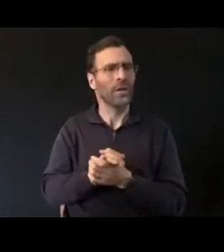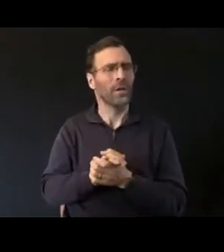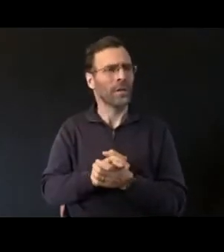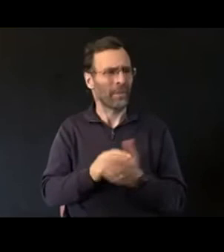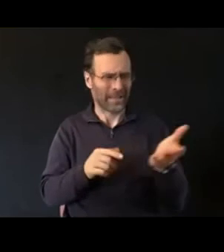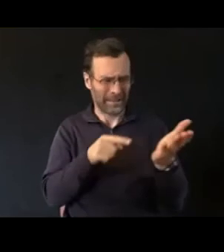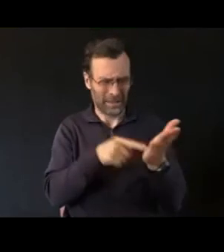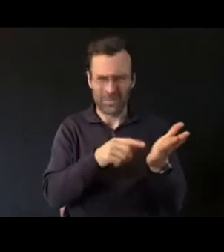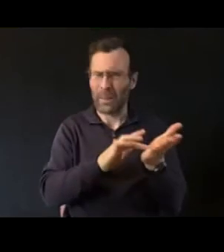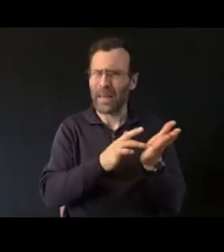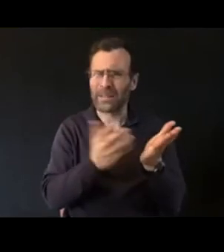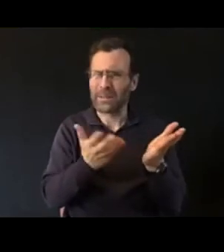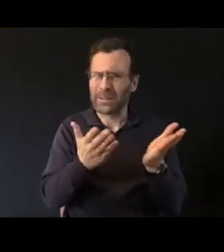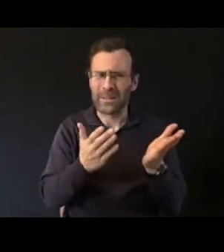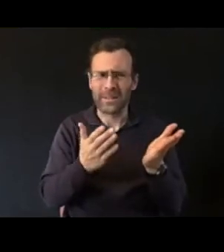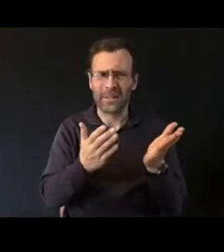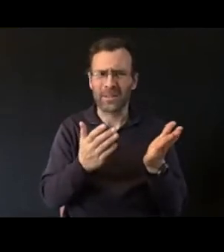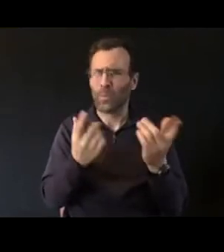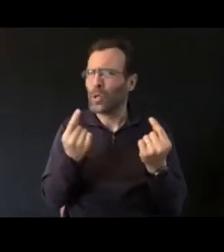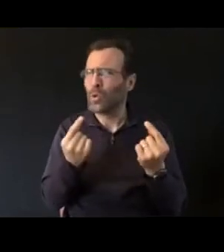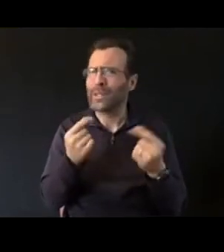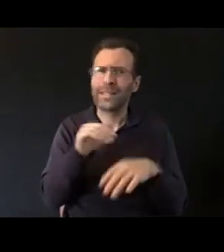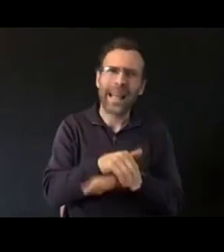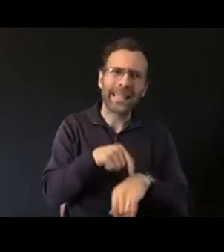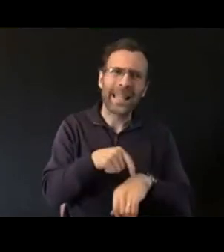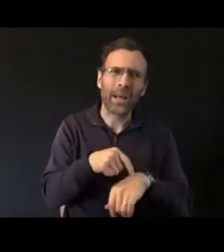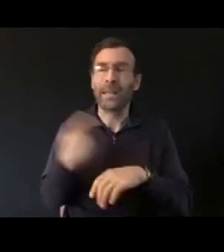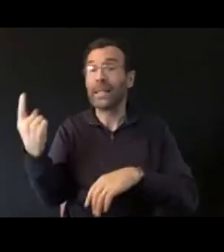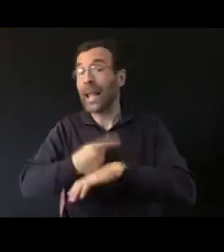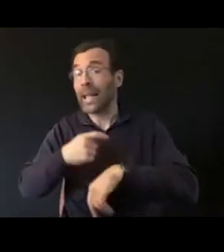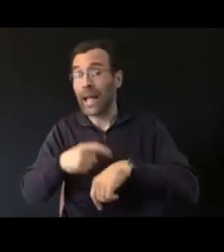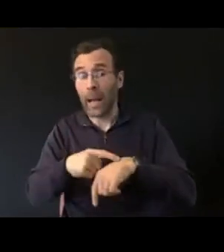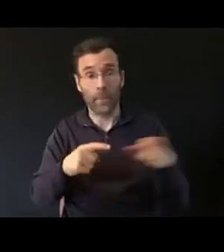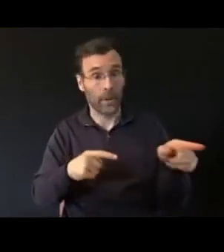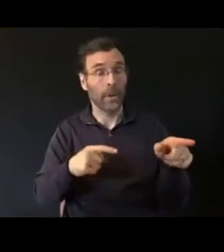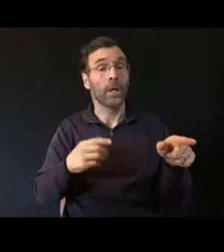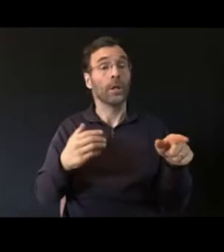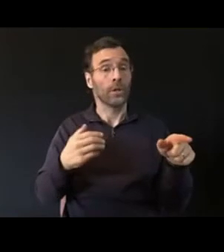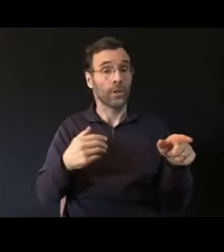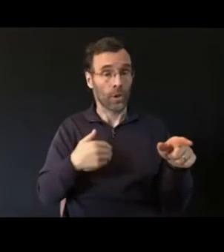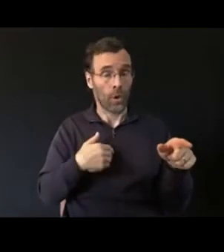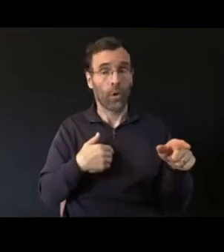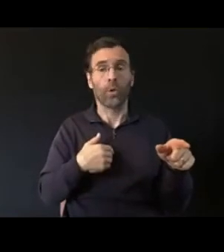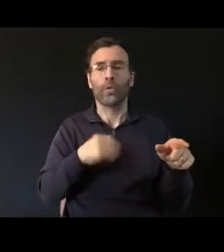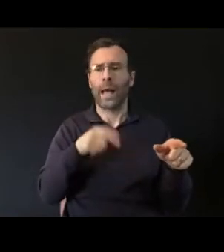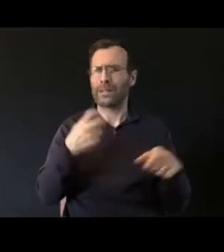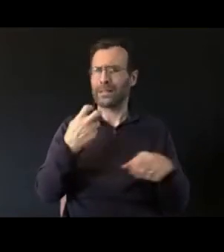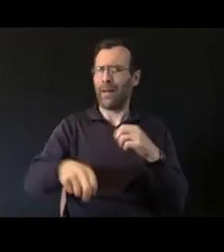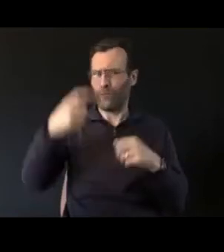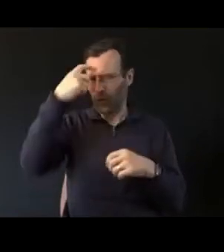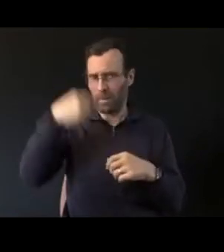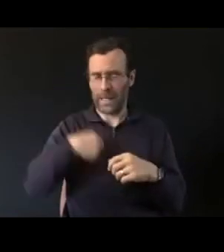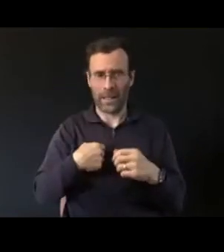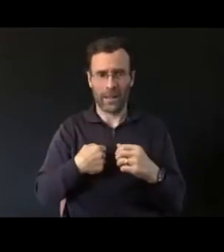this, right? Where's it going? Is it nighttime, daytime? So that system was even tough for me. And I would just say,